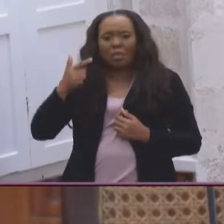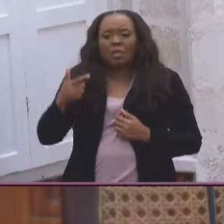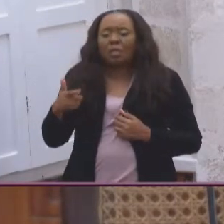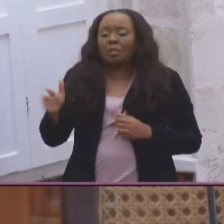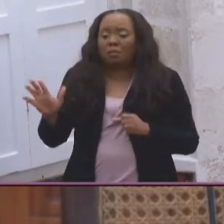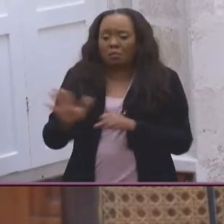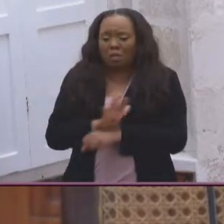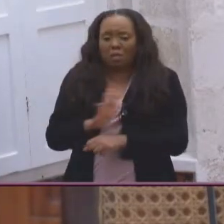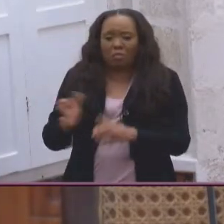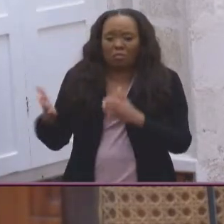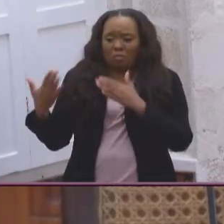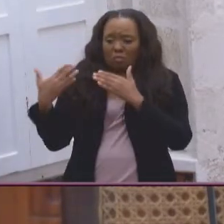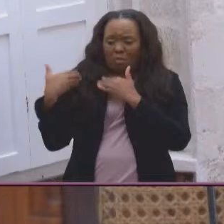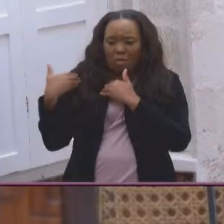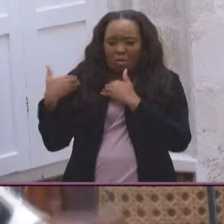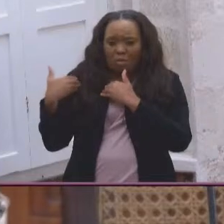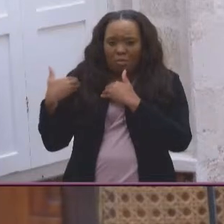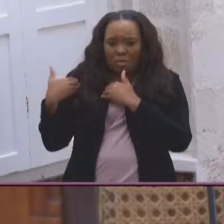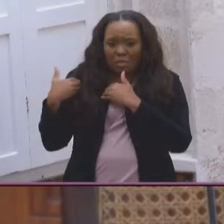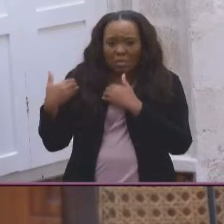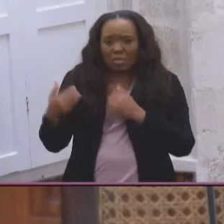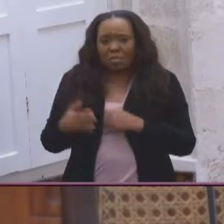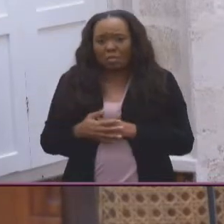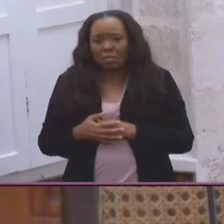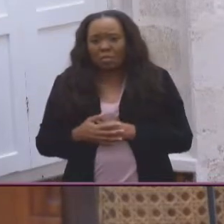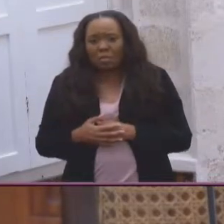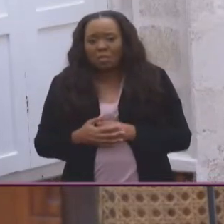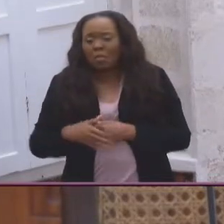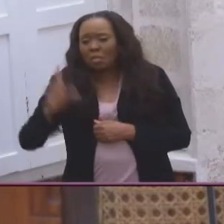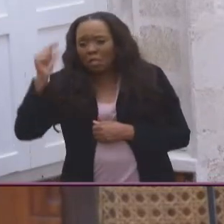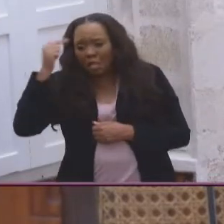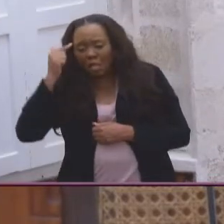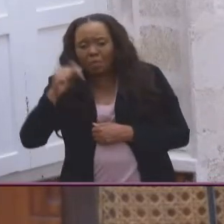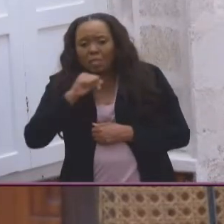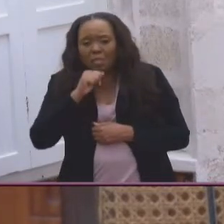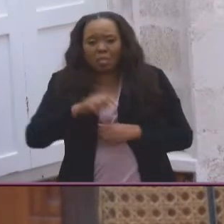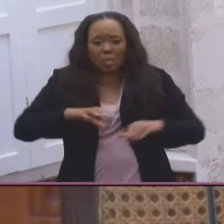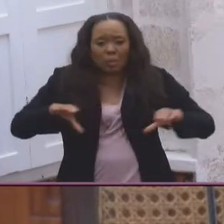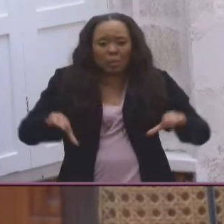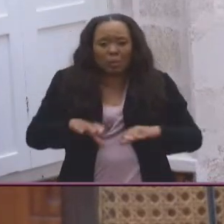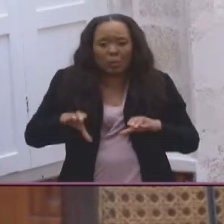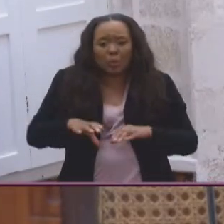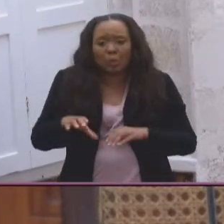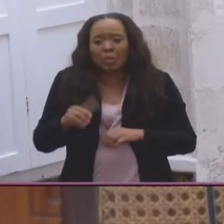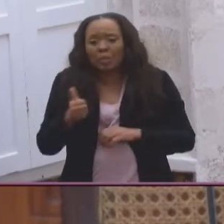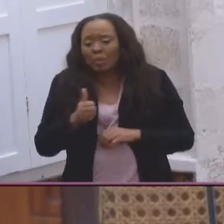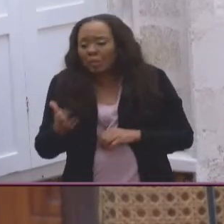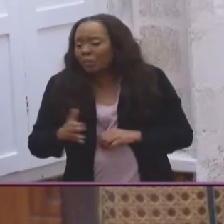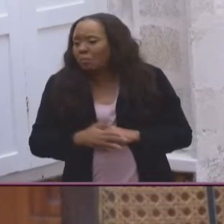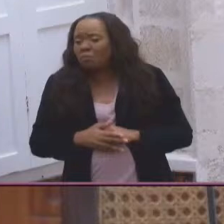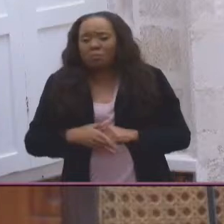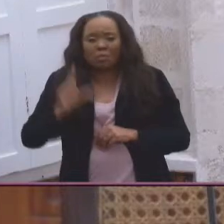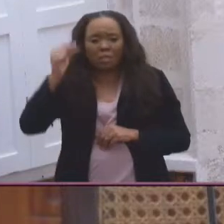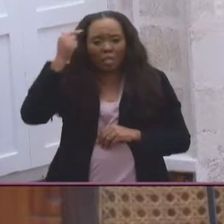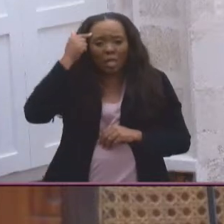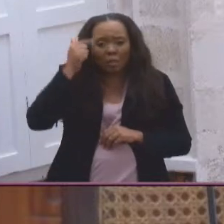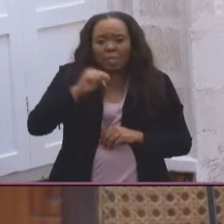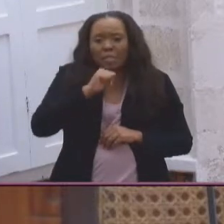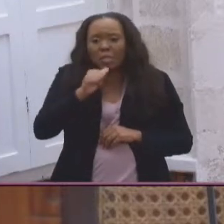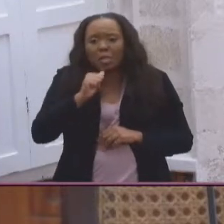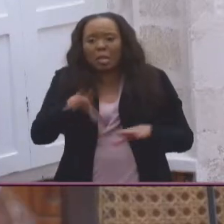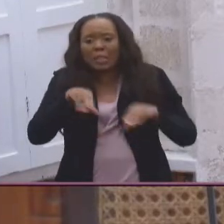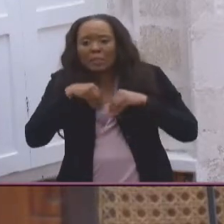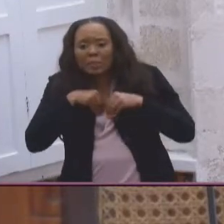responsibility rests with government. Government is not acting on its responsibility, and